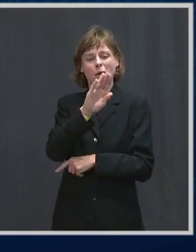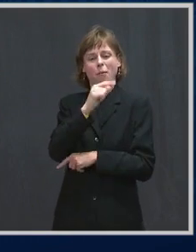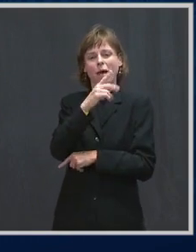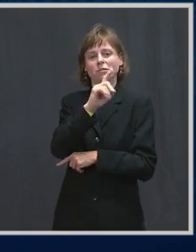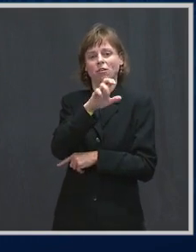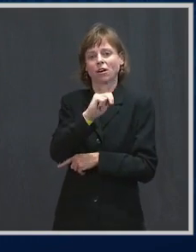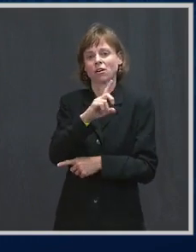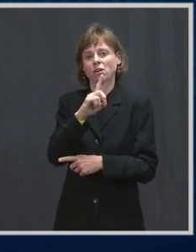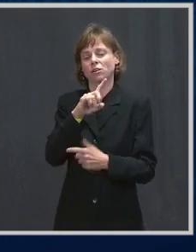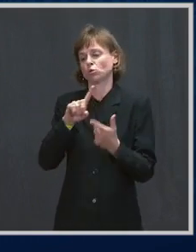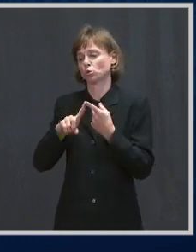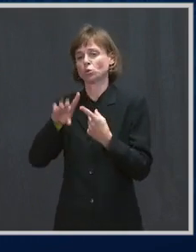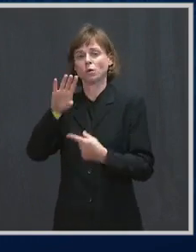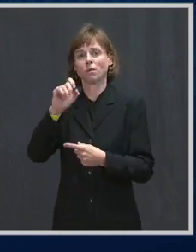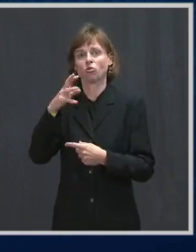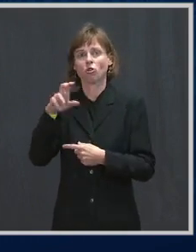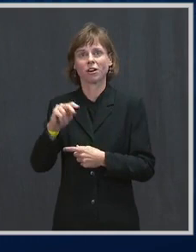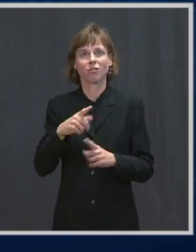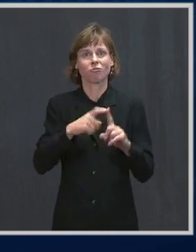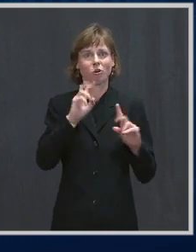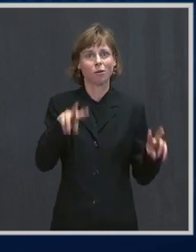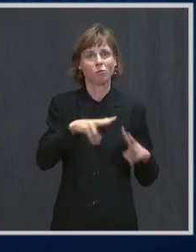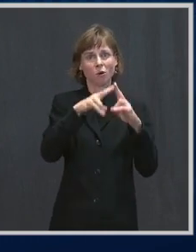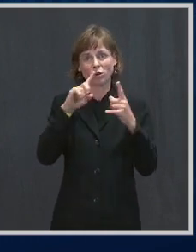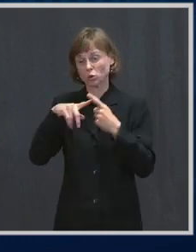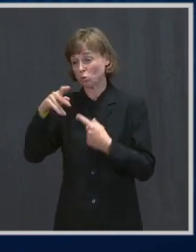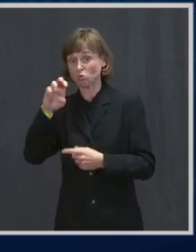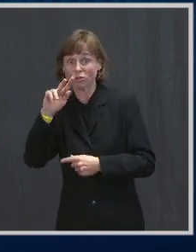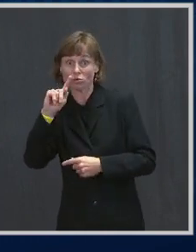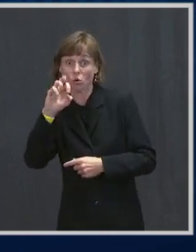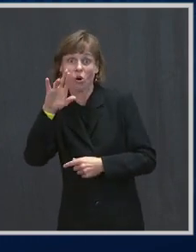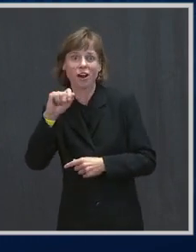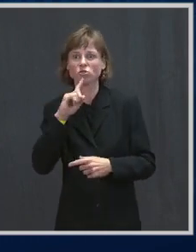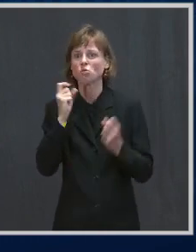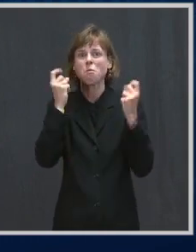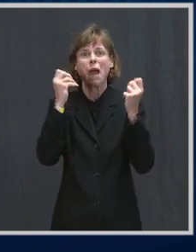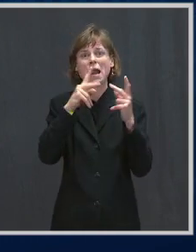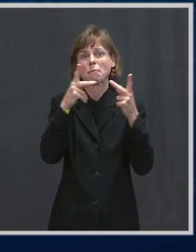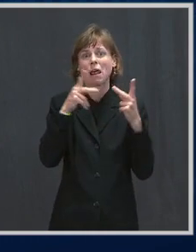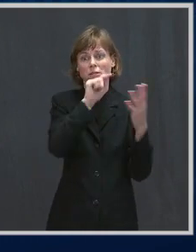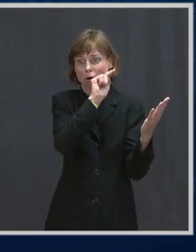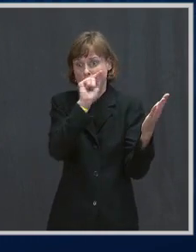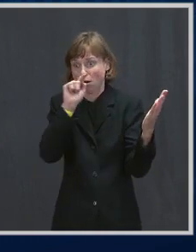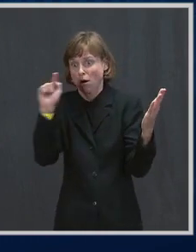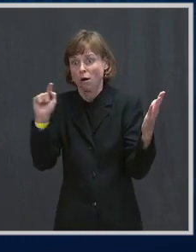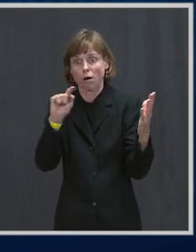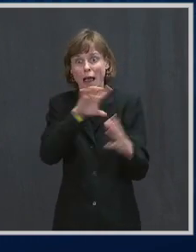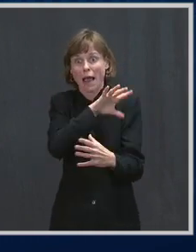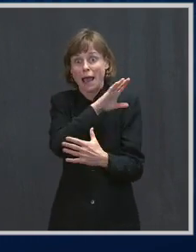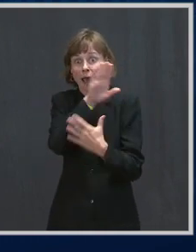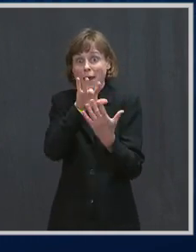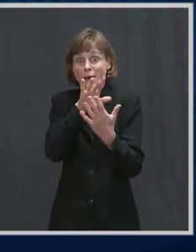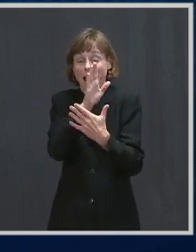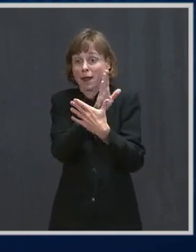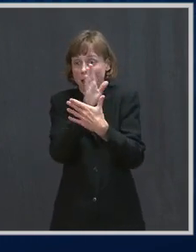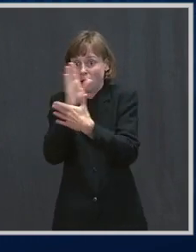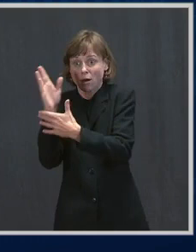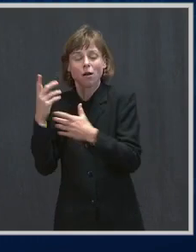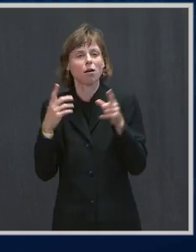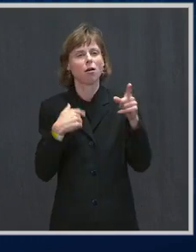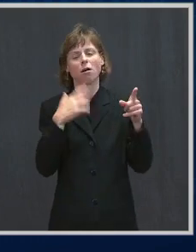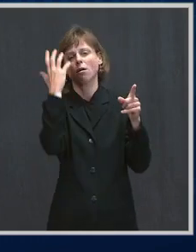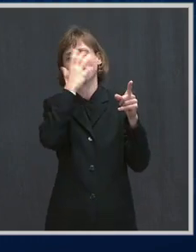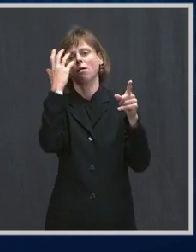Bagram, from Paris to Pretoria, to so many points in between. It's been one of the great privileges and